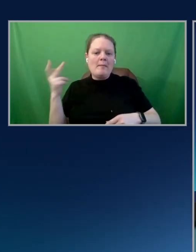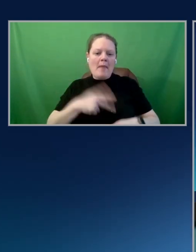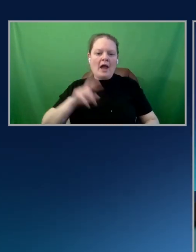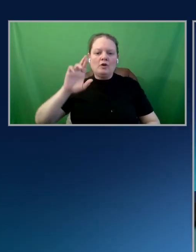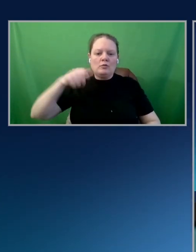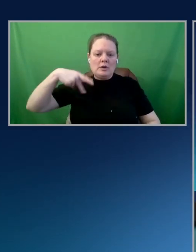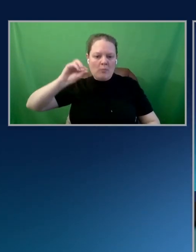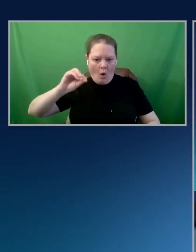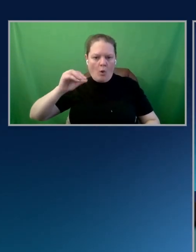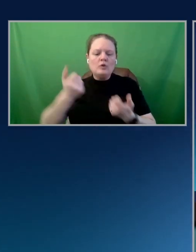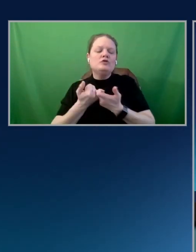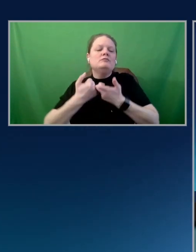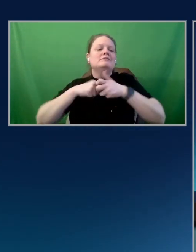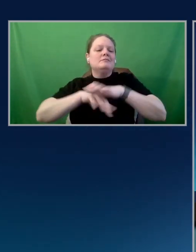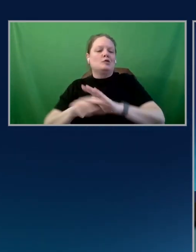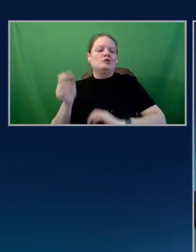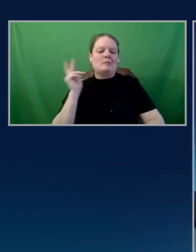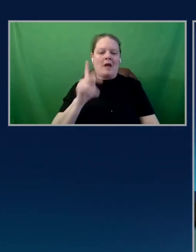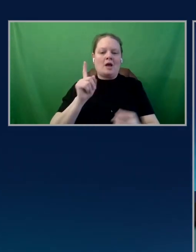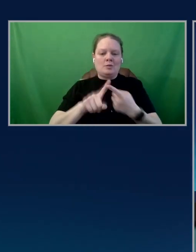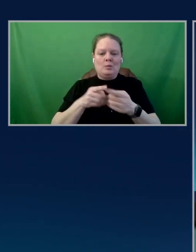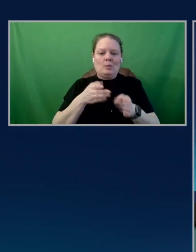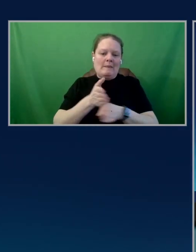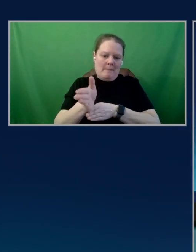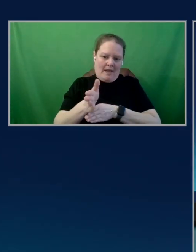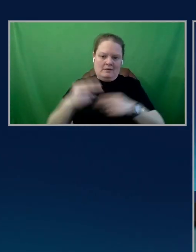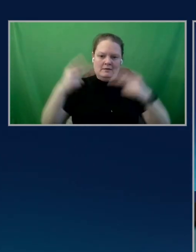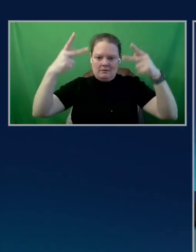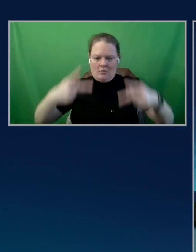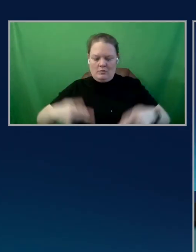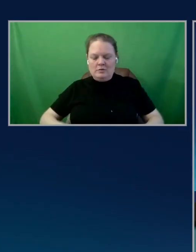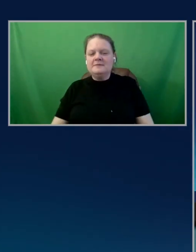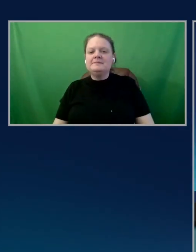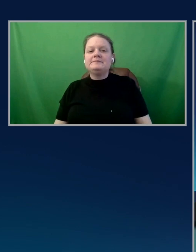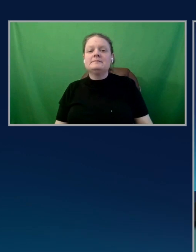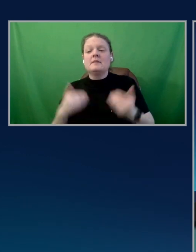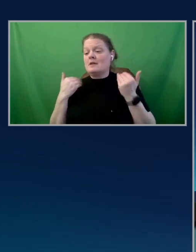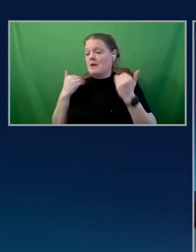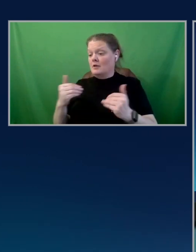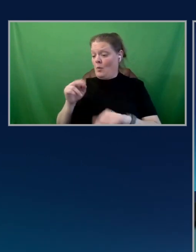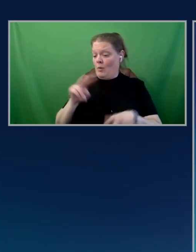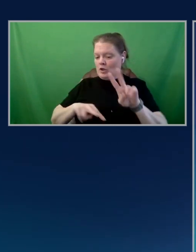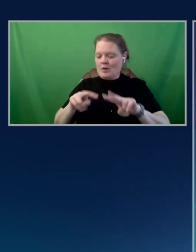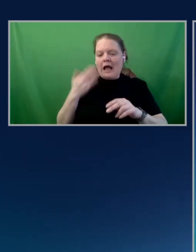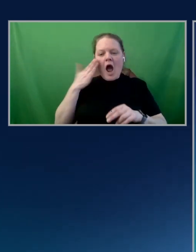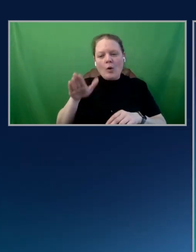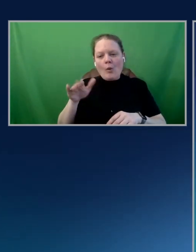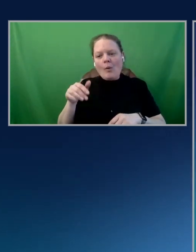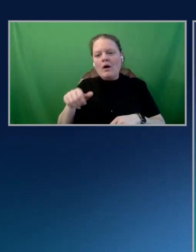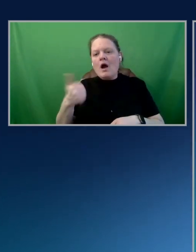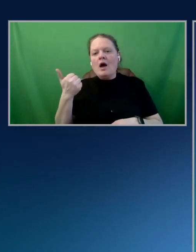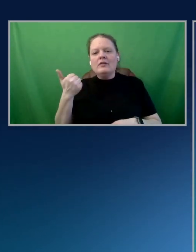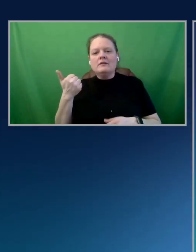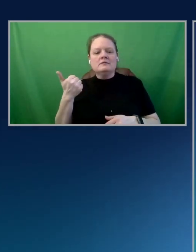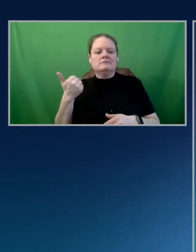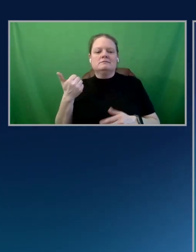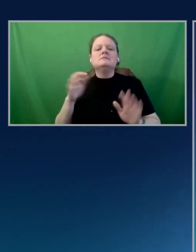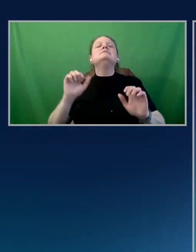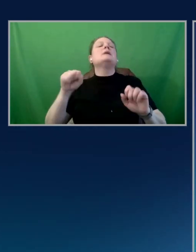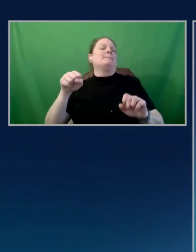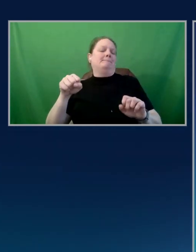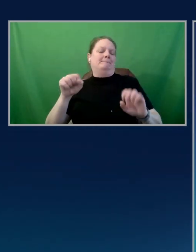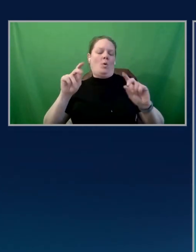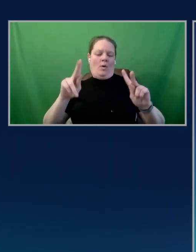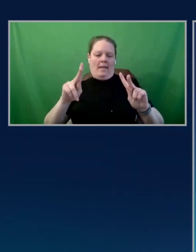merged back into main. So let's go ahead and look. I don't know. Otherwise, I will. Yep. All right. So it looks like